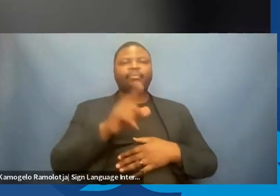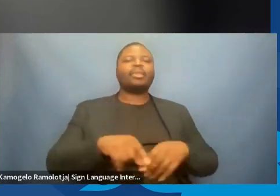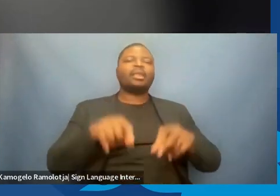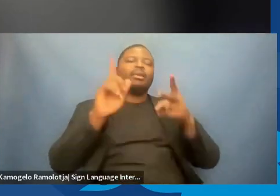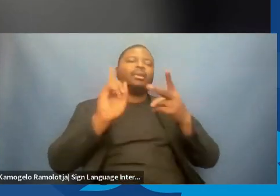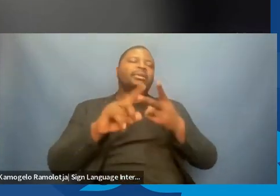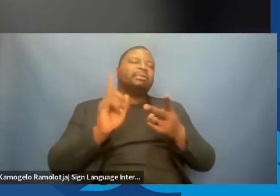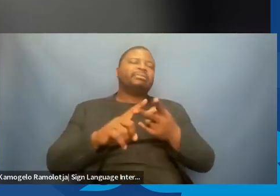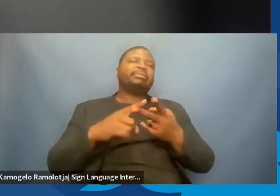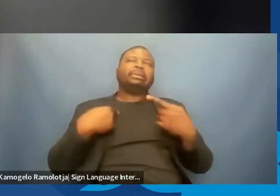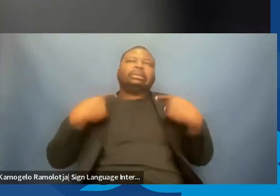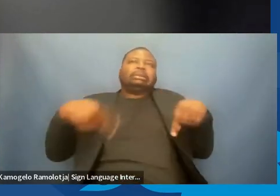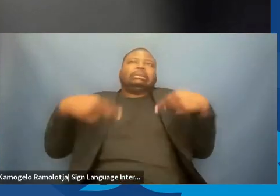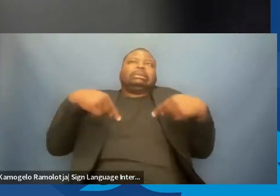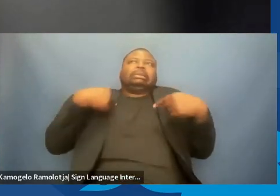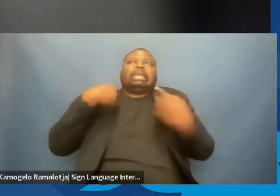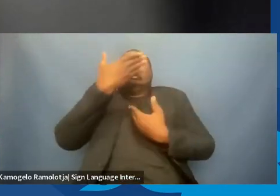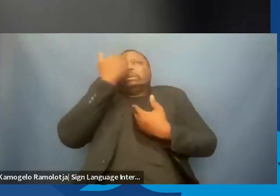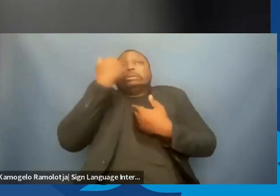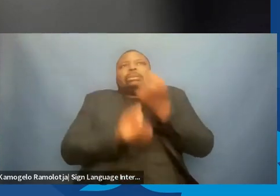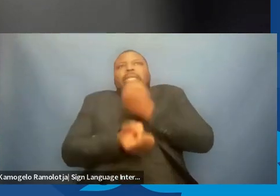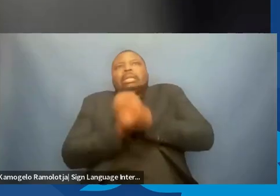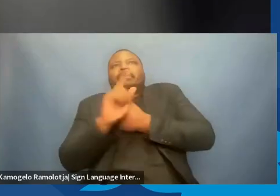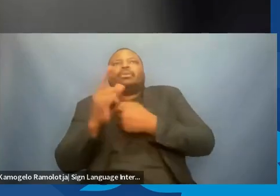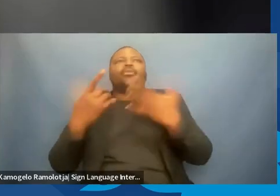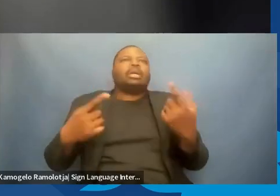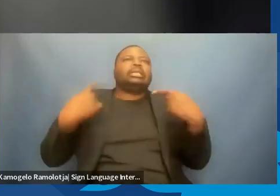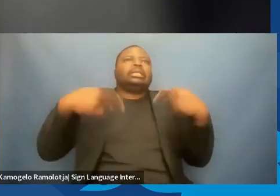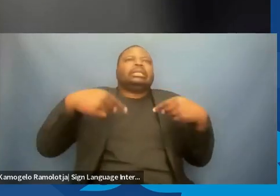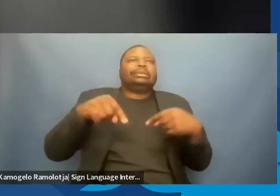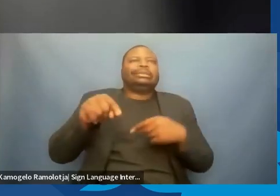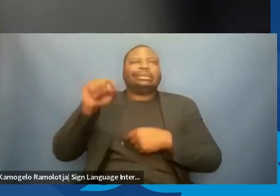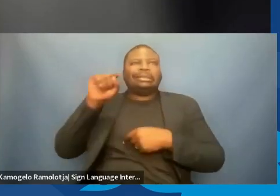the unknown. And I think that,